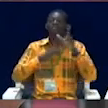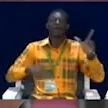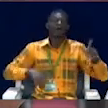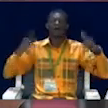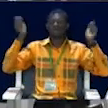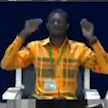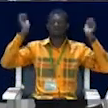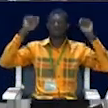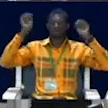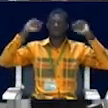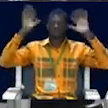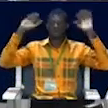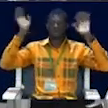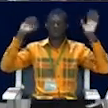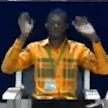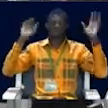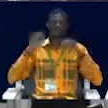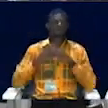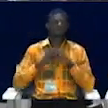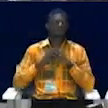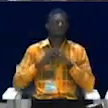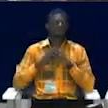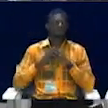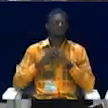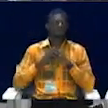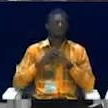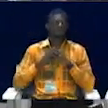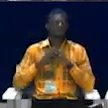living Jesus!